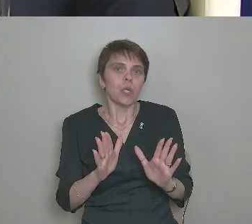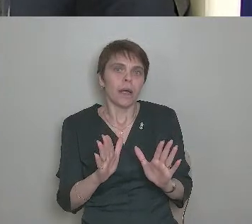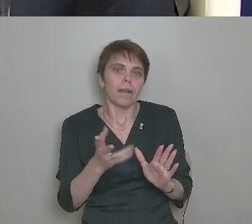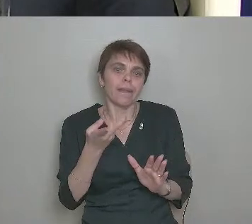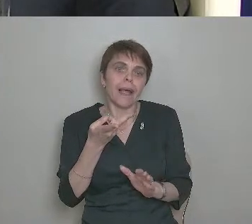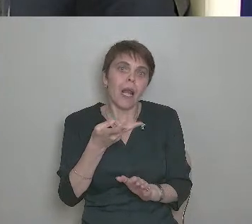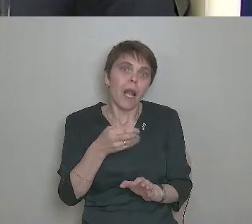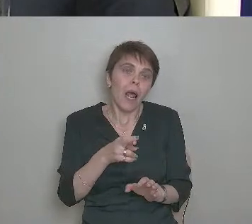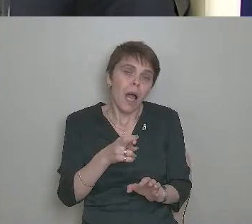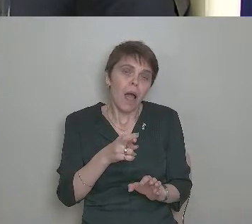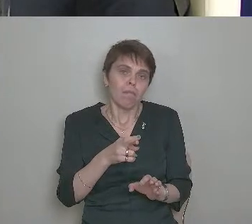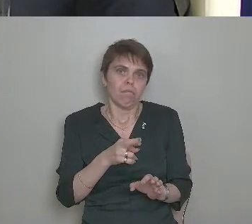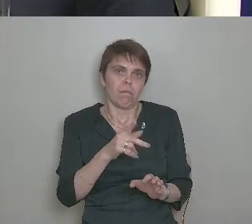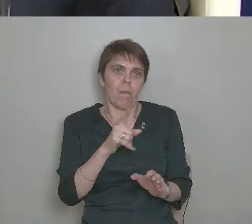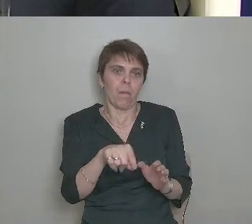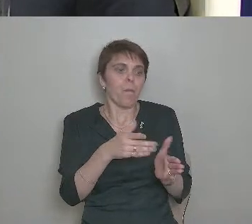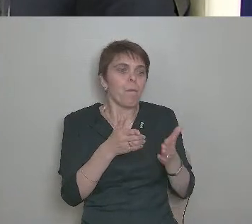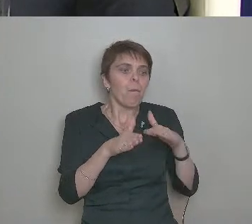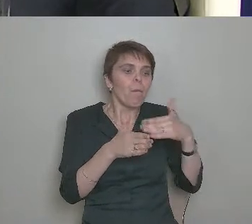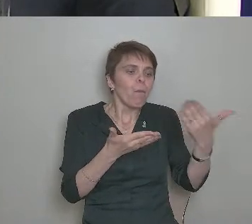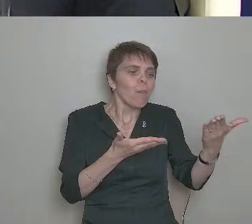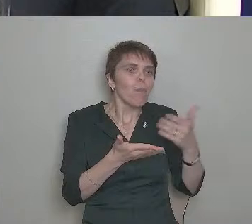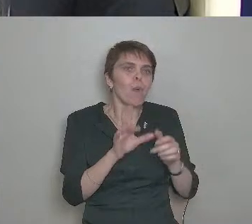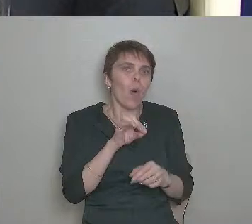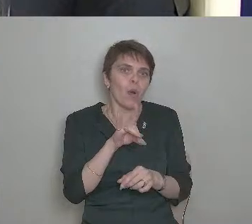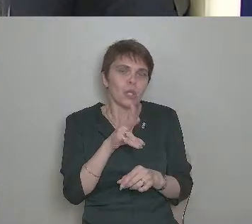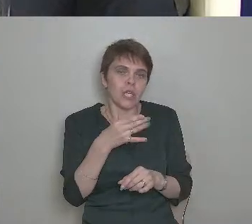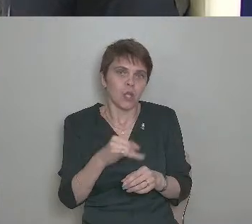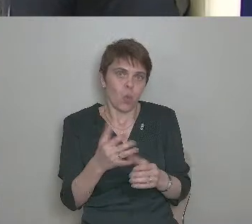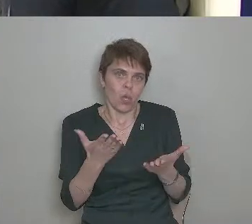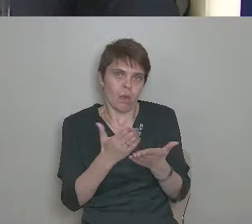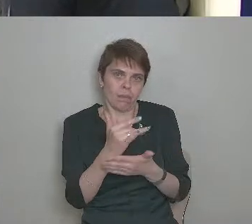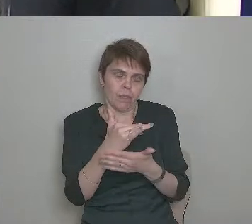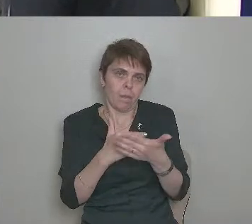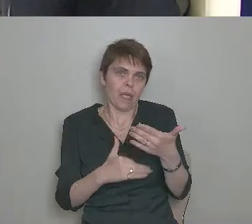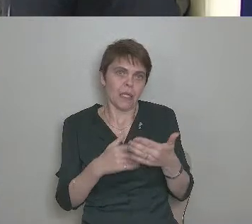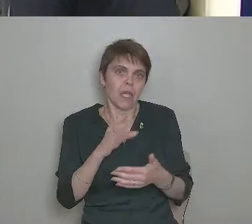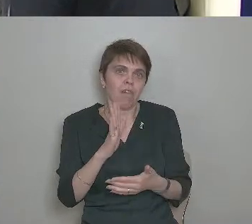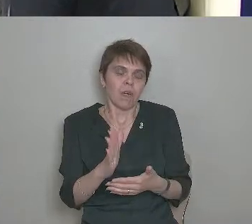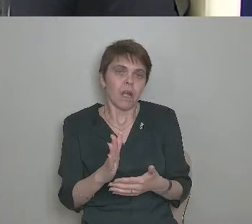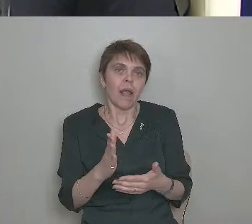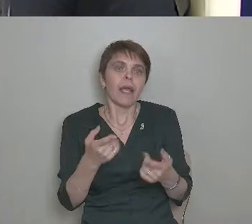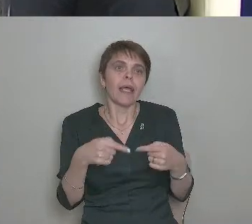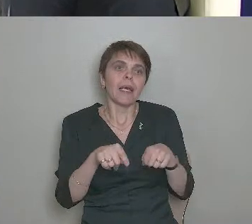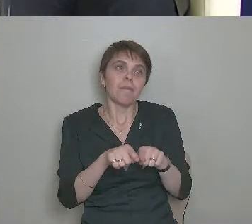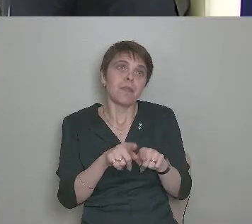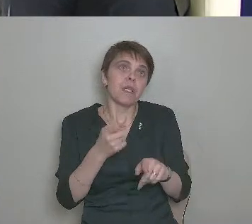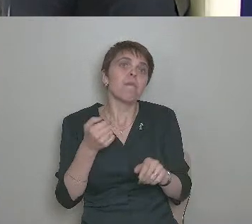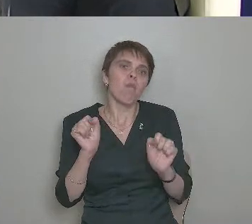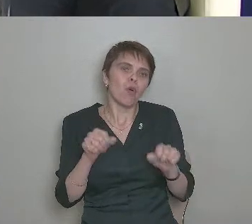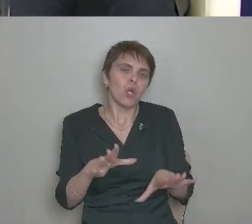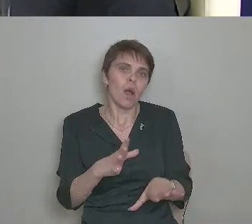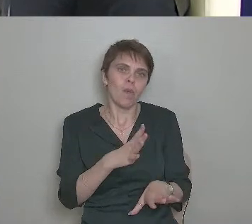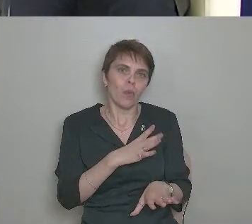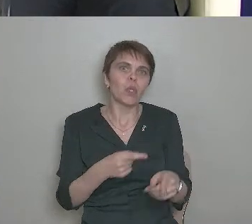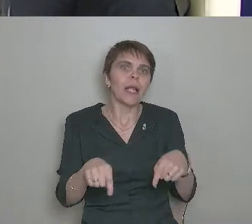party manifestos are mandatory, only necessary for proportionate part of the list. And that's limited